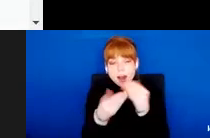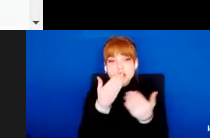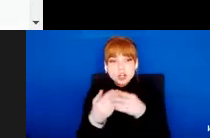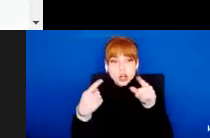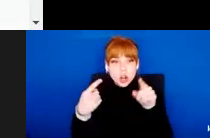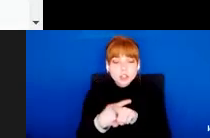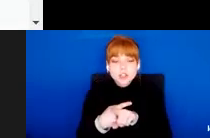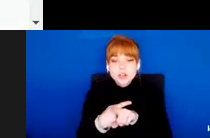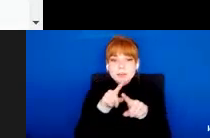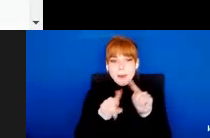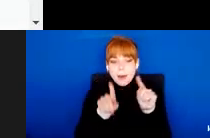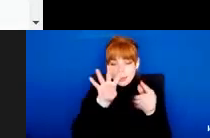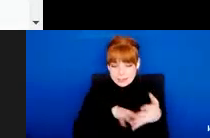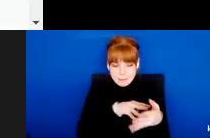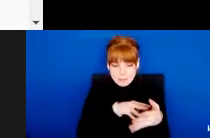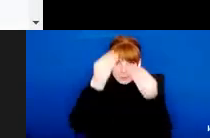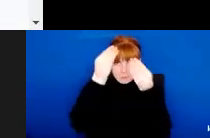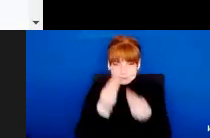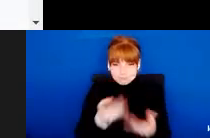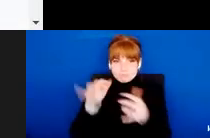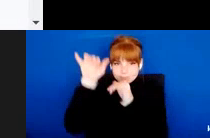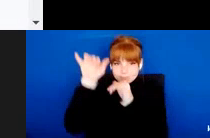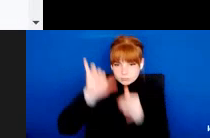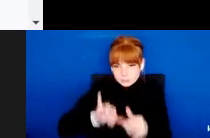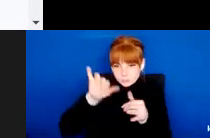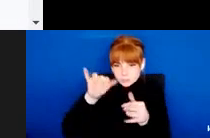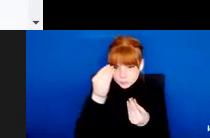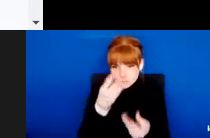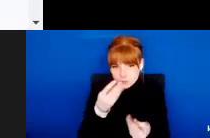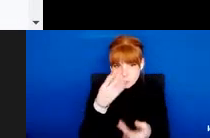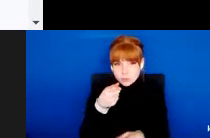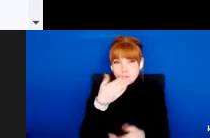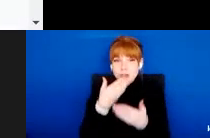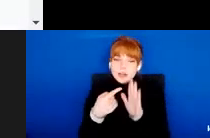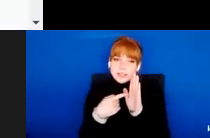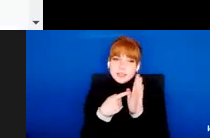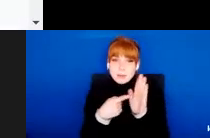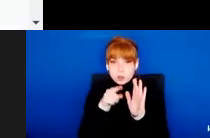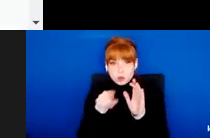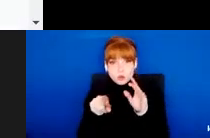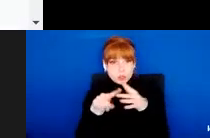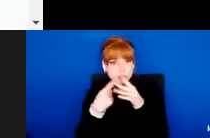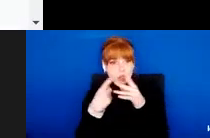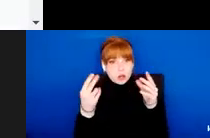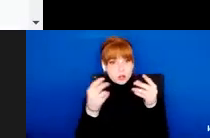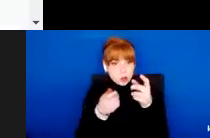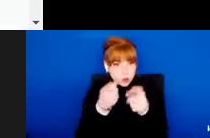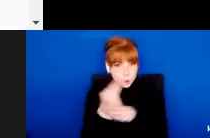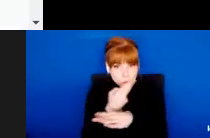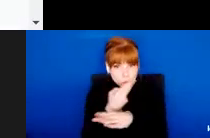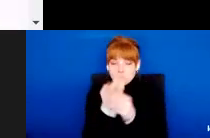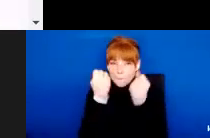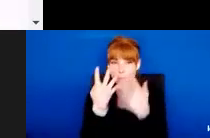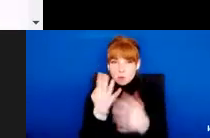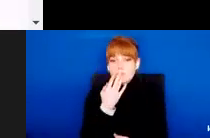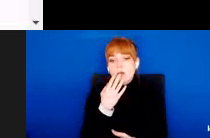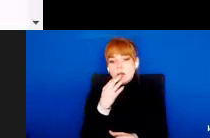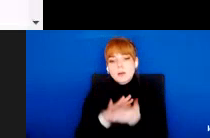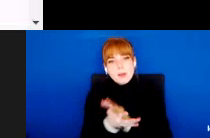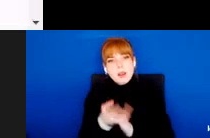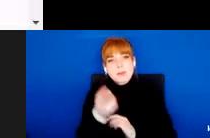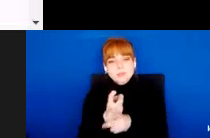or I'm sorry, this pie chart is a good example of the fact that when you start dealing with multiple colors, sometimes it does become difficult to have